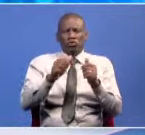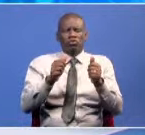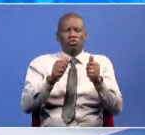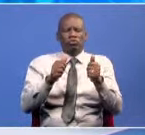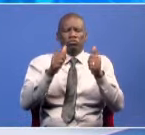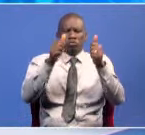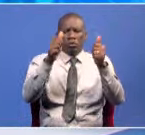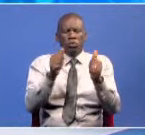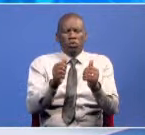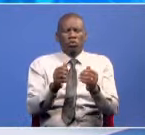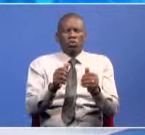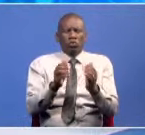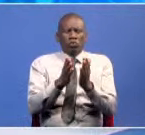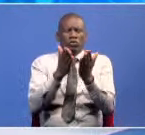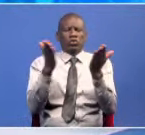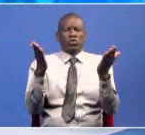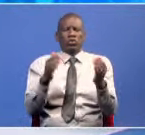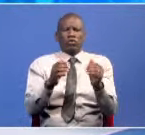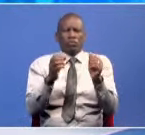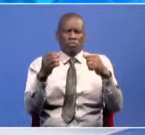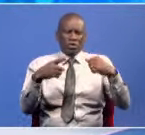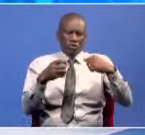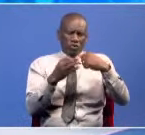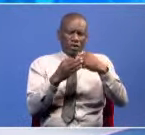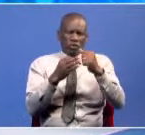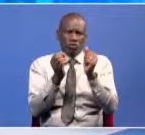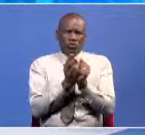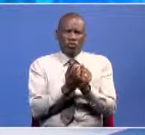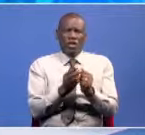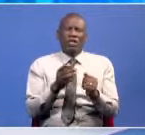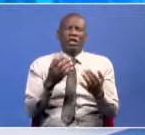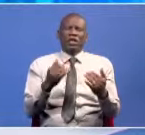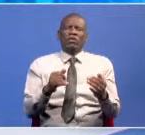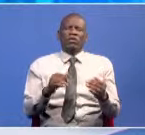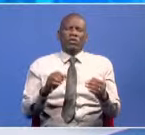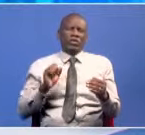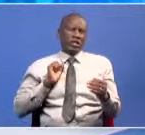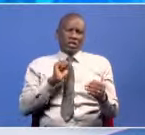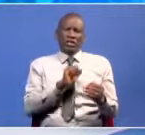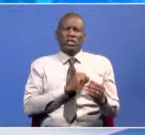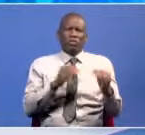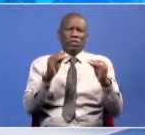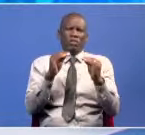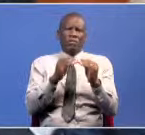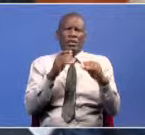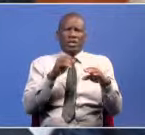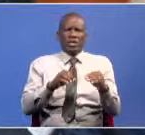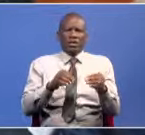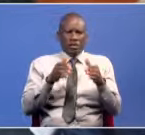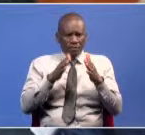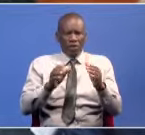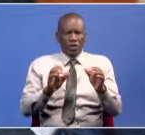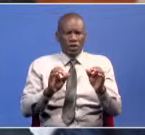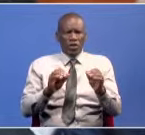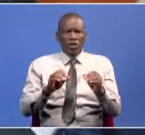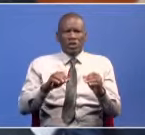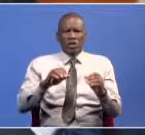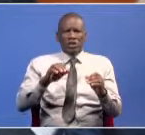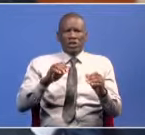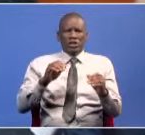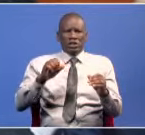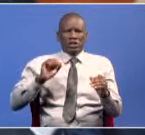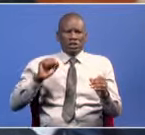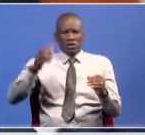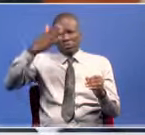dated August 12th, the session will be held in the Senate chamber at the main parliament buildings from 2:30 p.m. Last week, Mwangaza